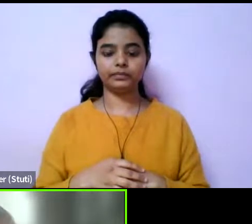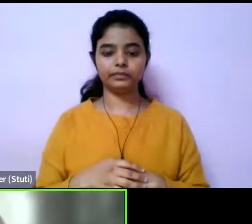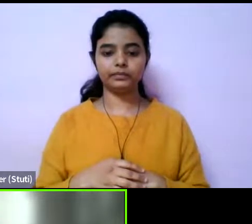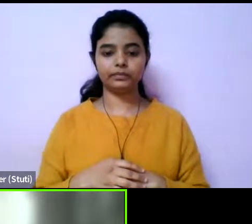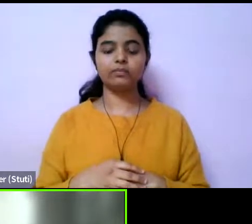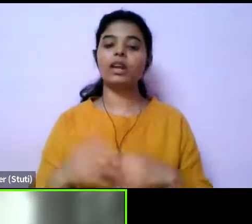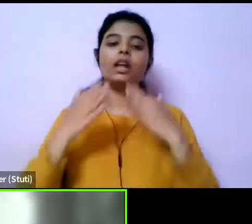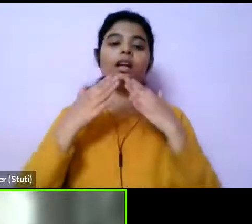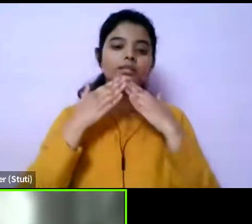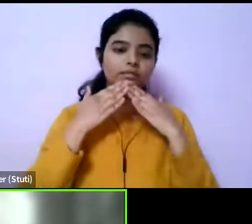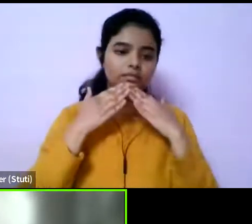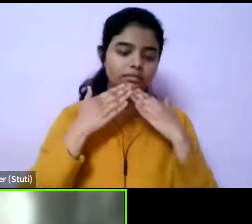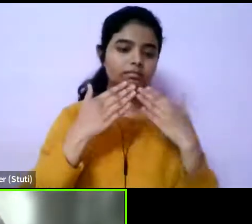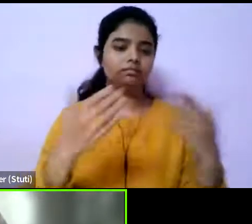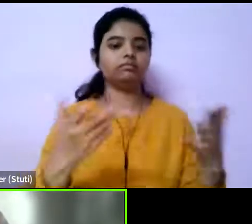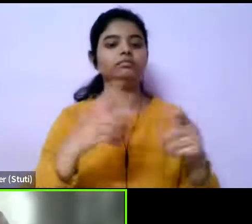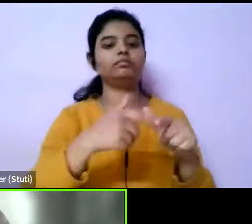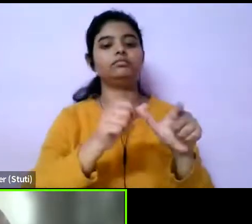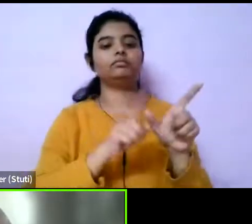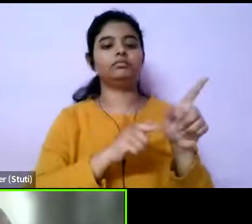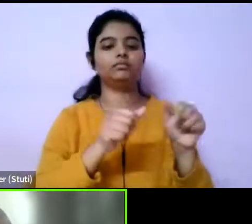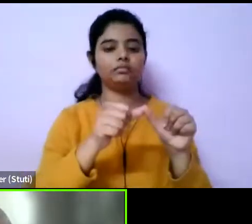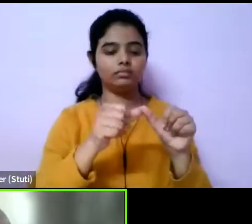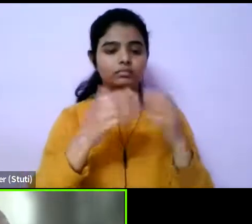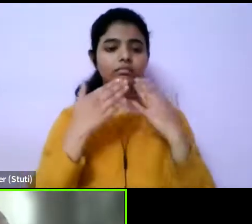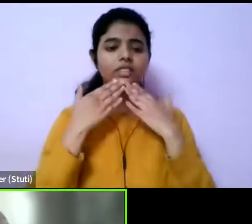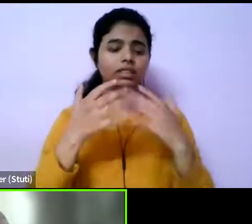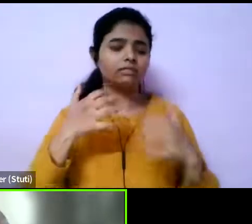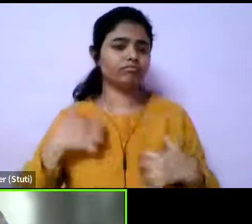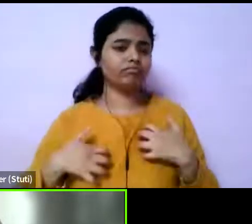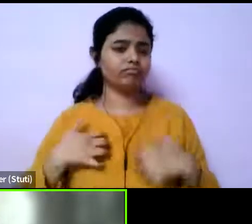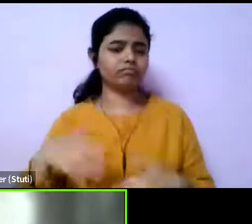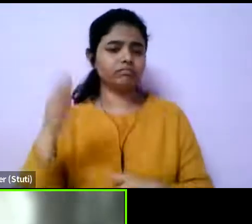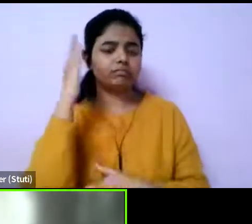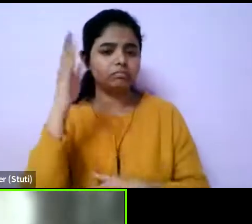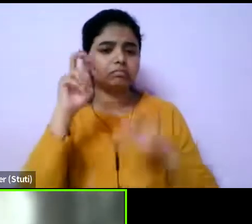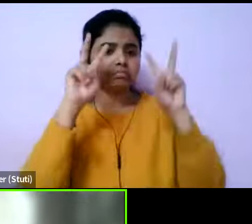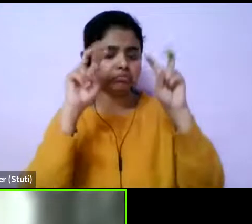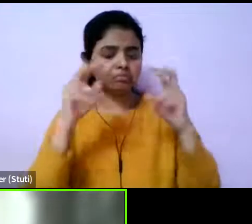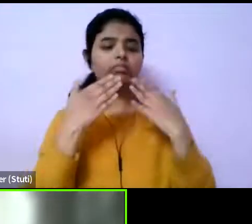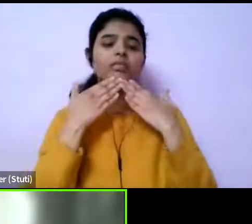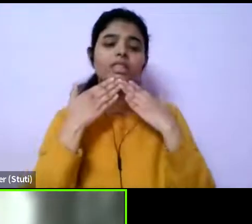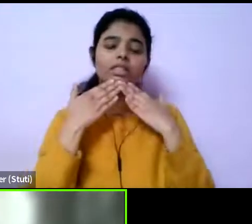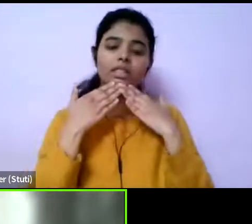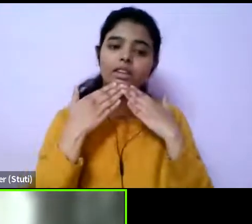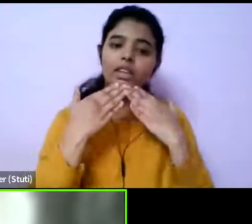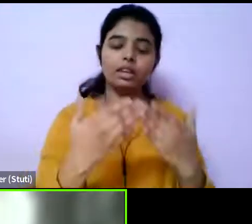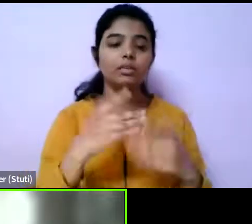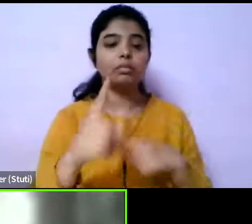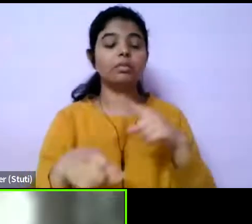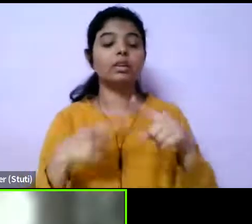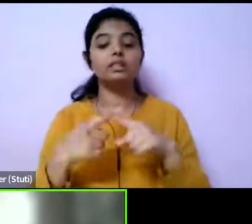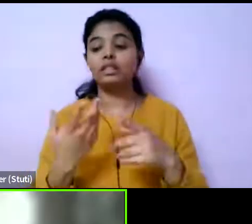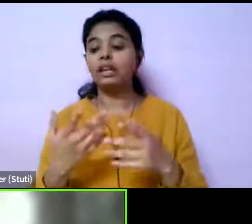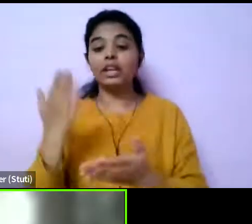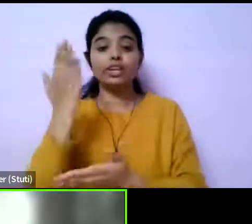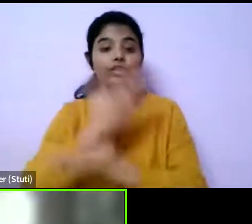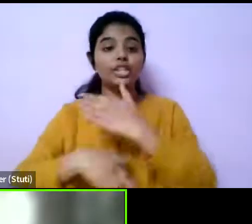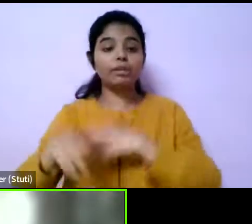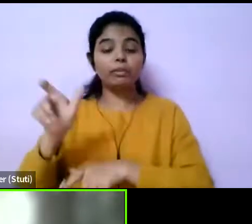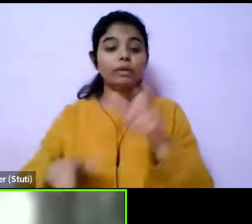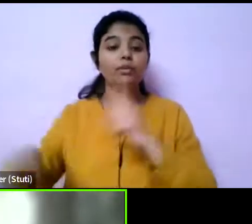Right, thank you, Jaya, for that very interesting paper, which takes disability performance